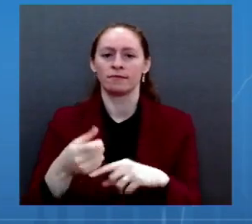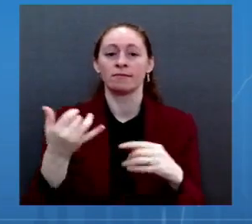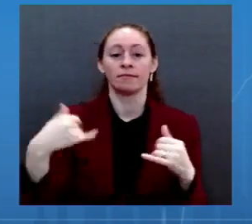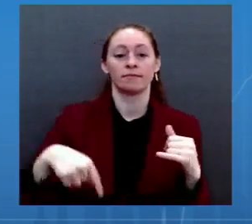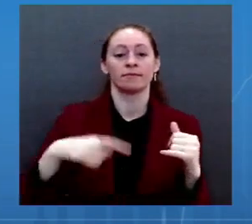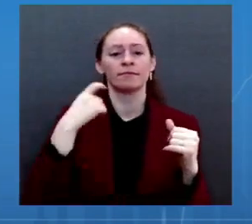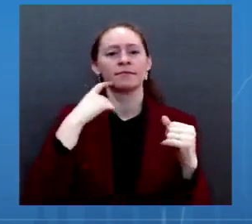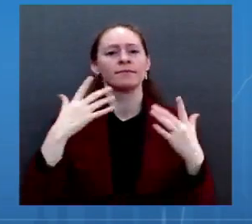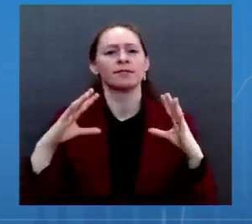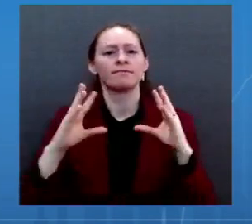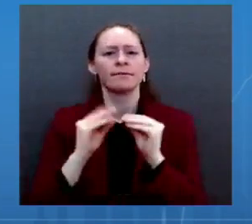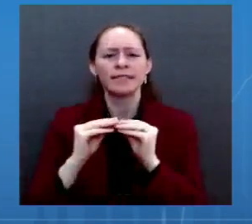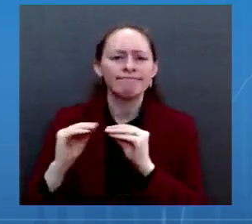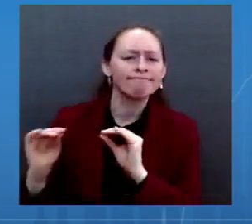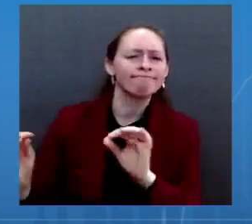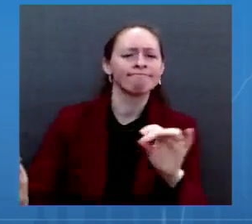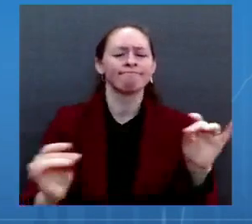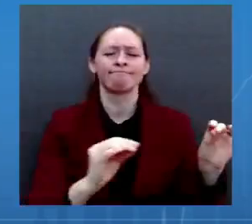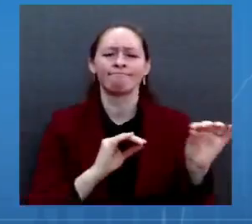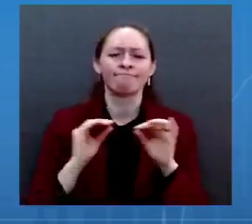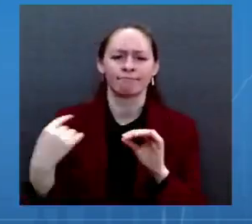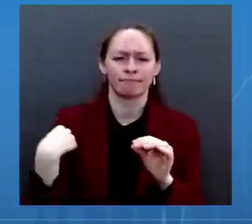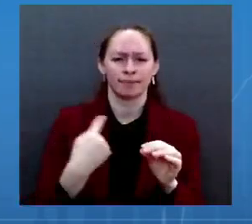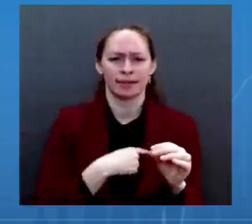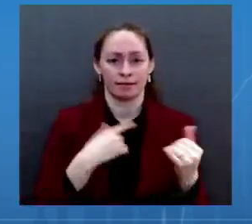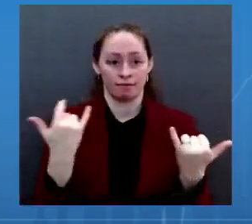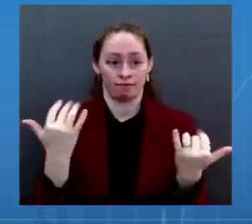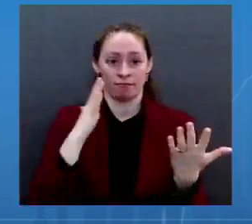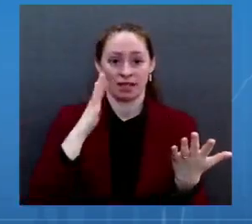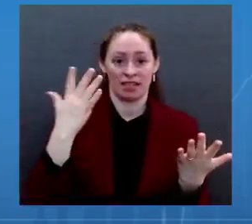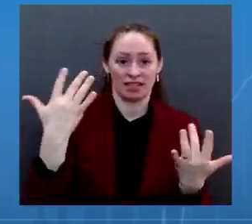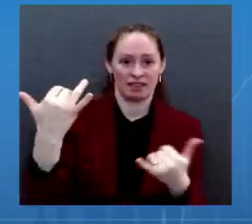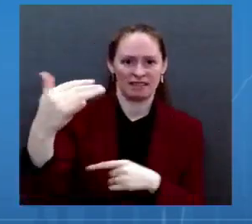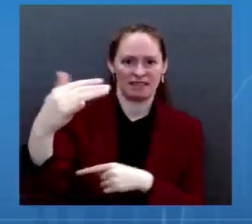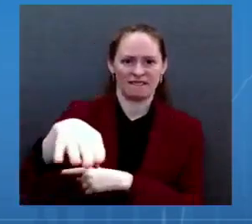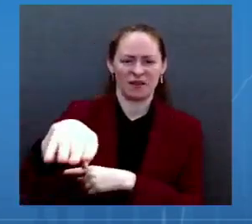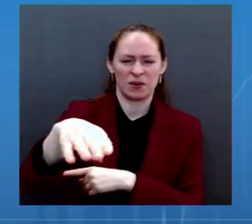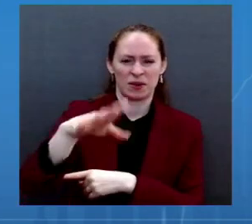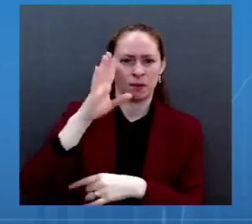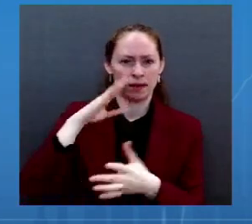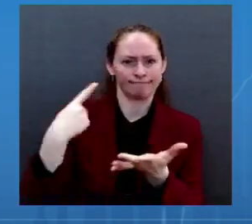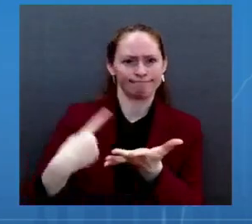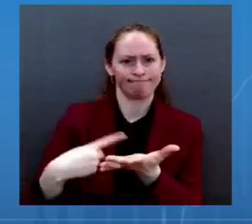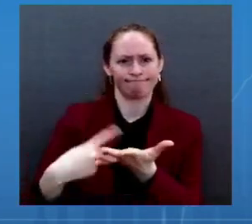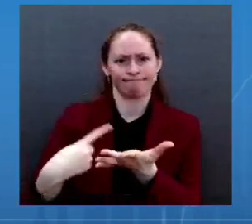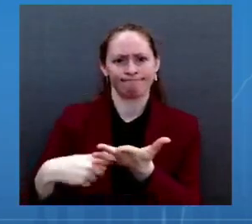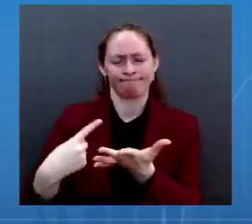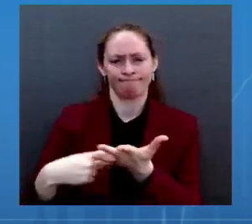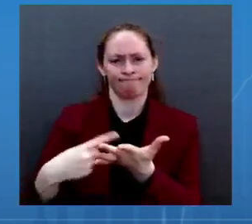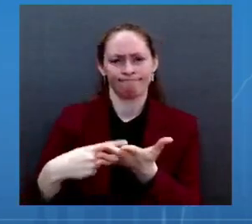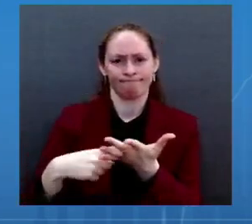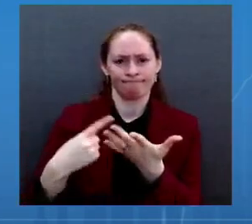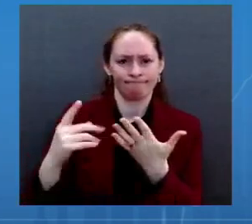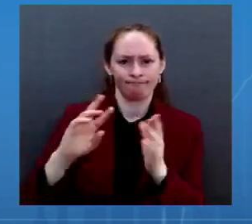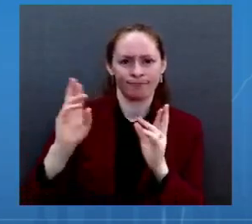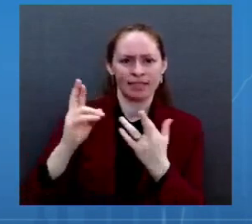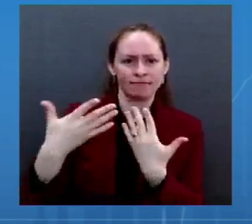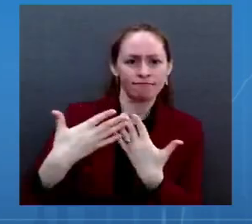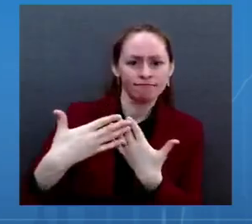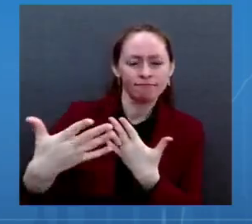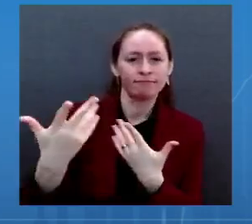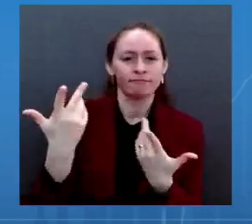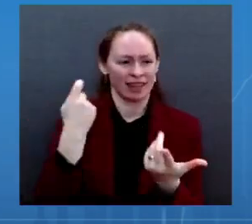we are now having a meeting today, so the week after New Year's. And I am in regular touch with